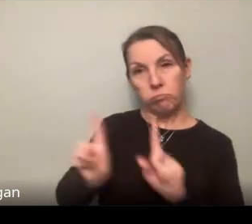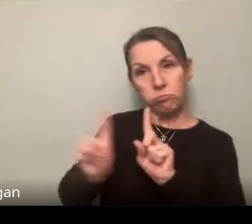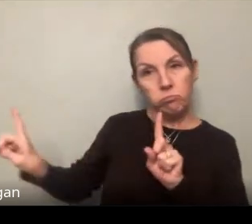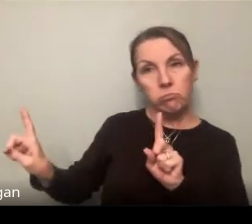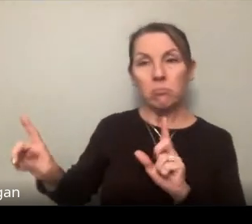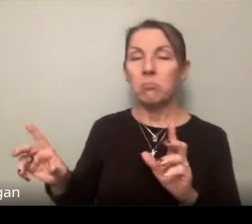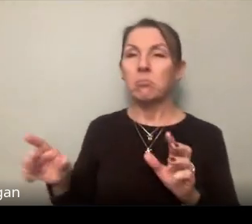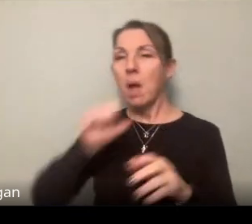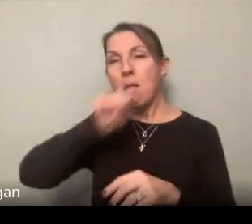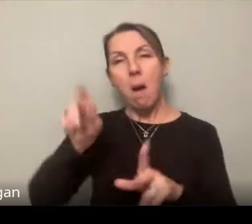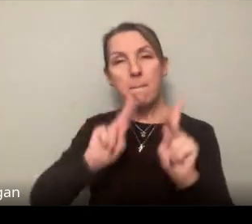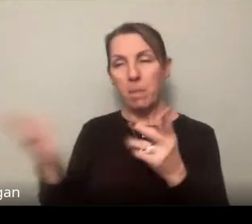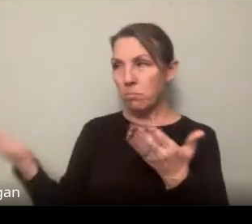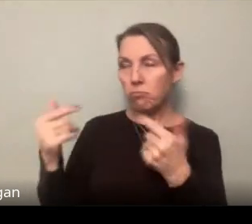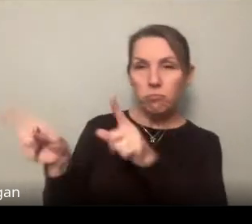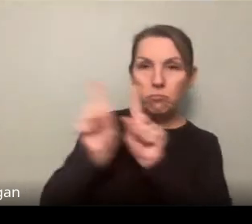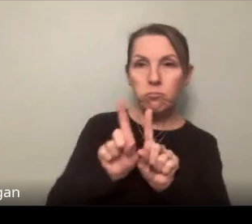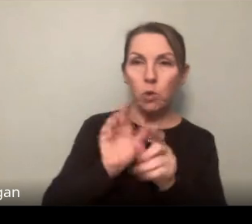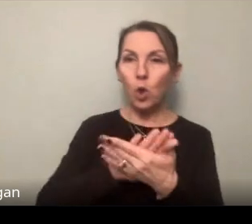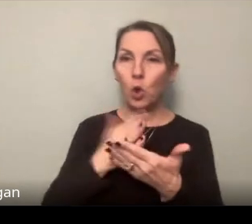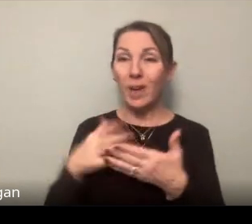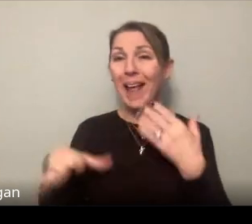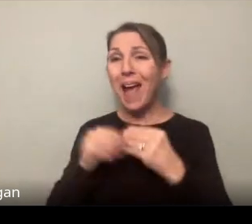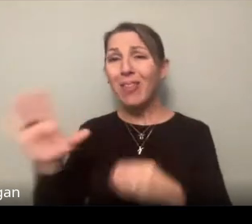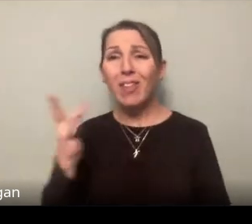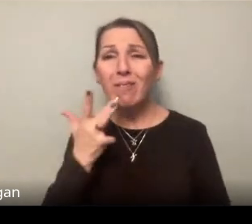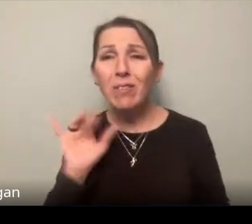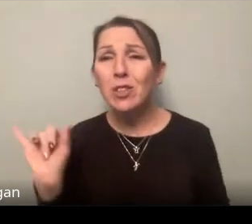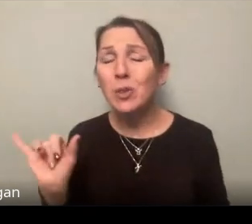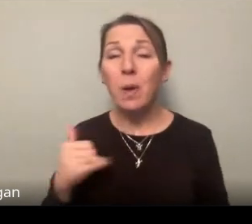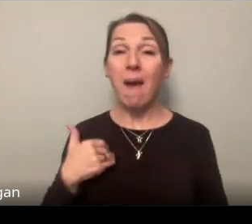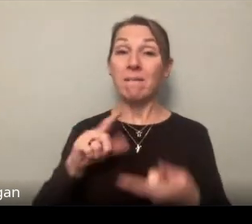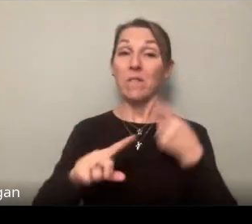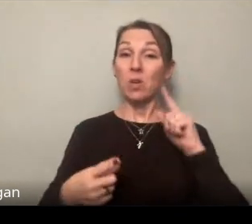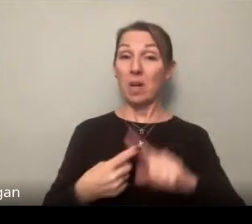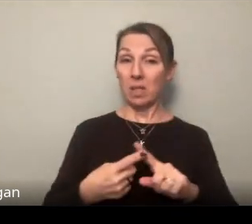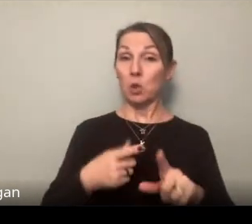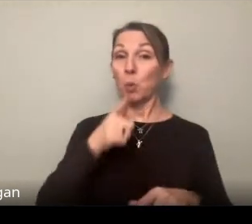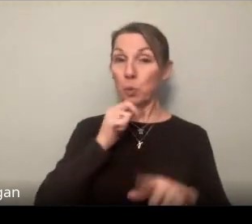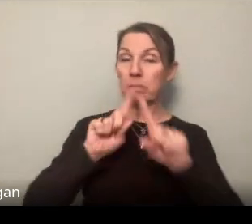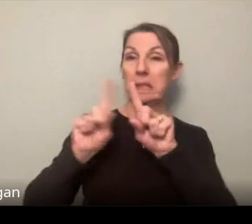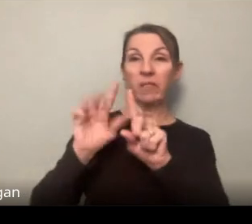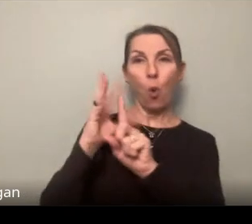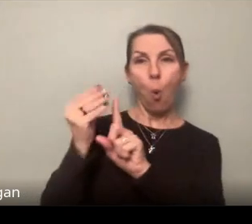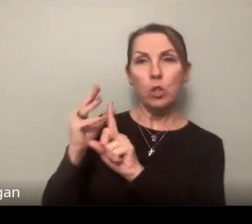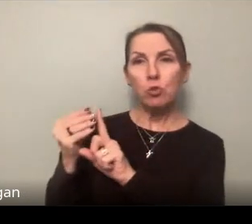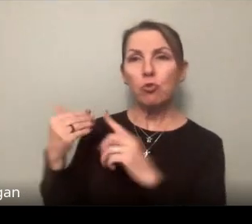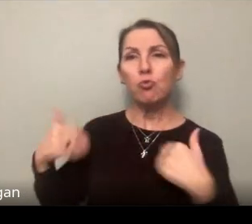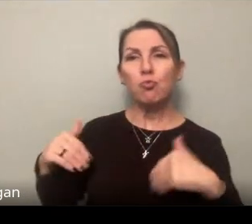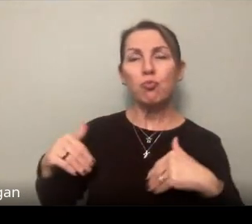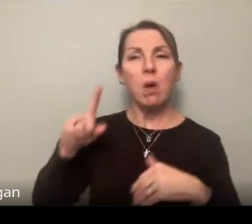love people coming in the kitchen with me because then they add their flair too. I have friends from all different cultures. And so I